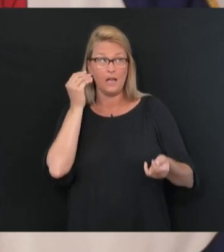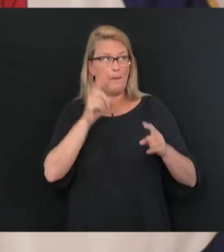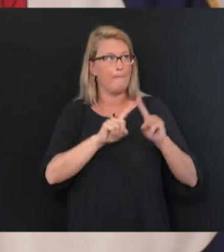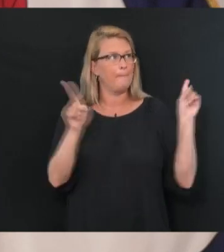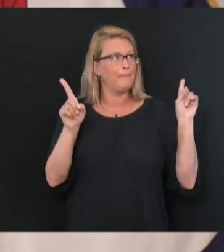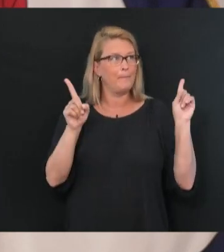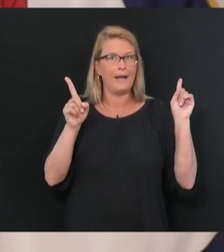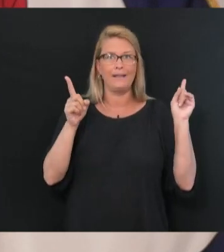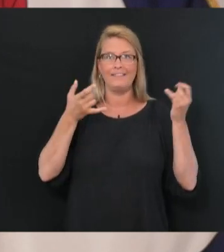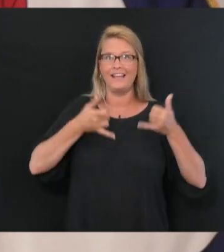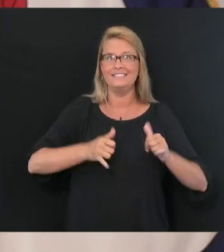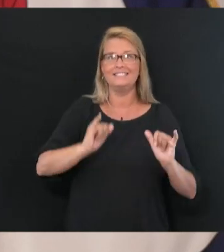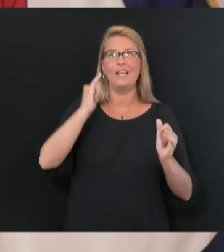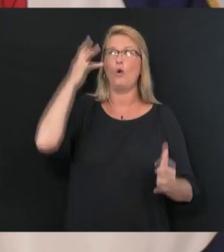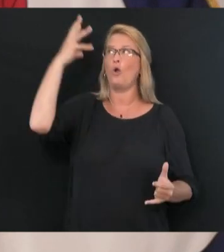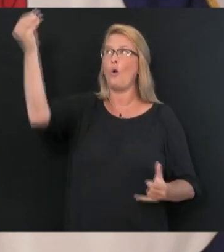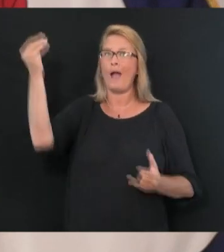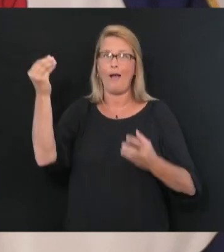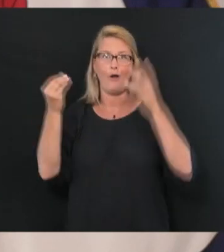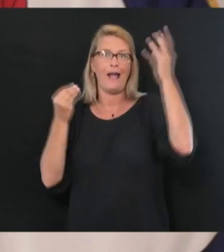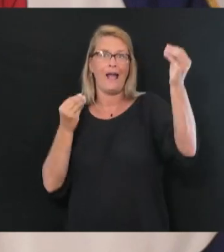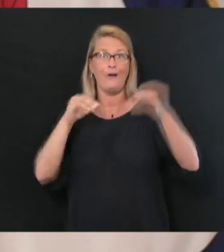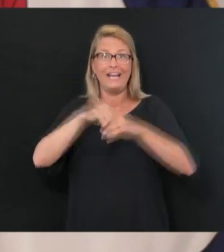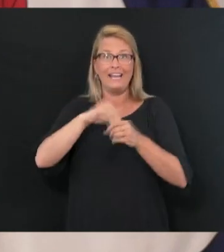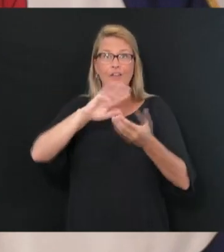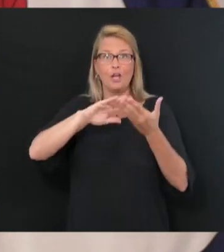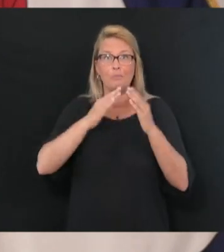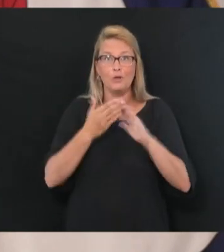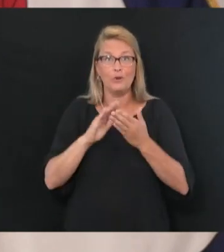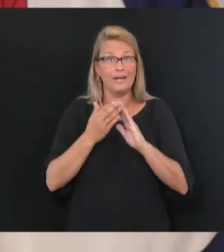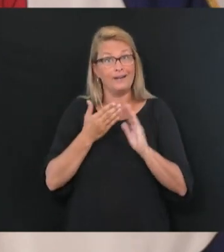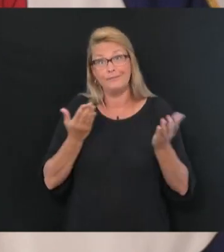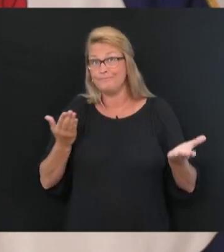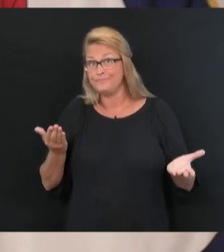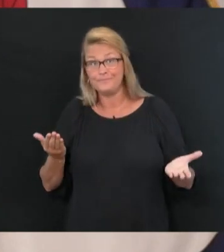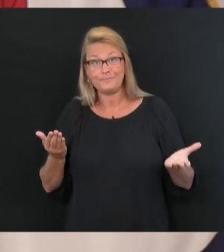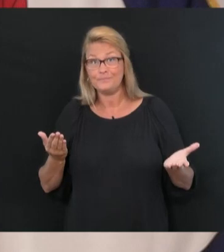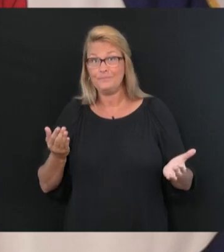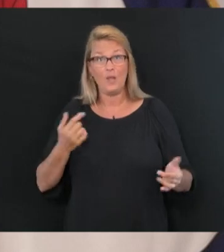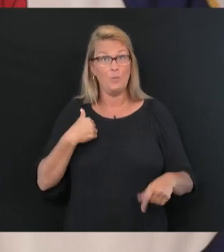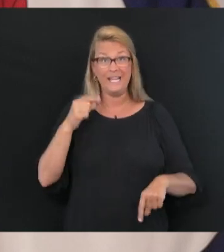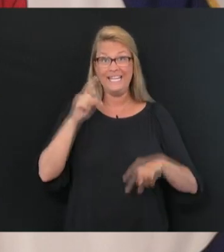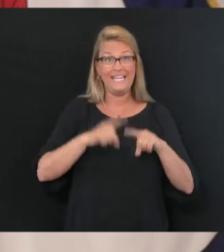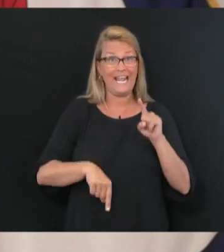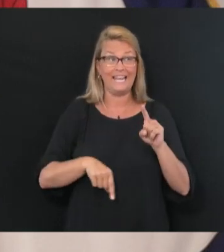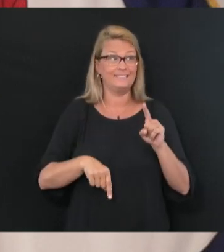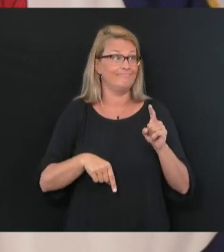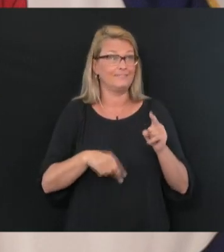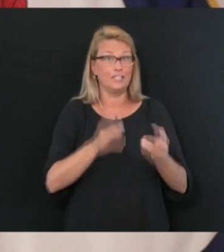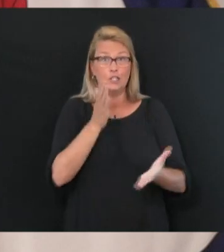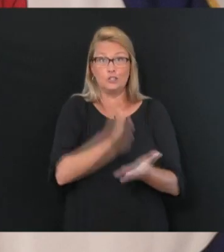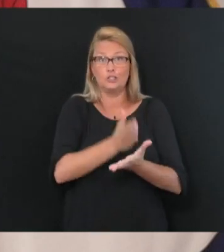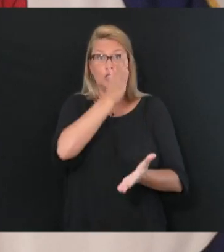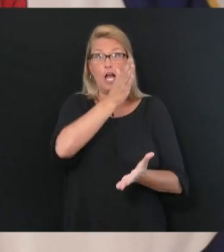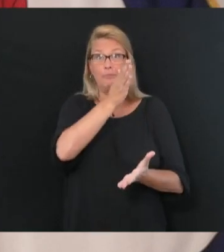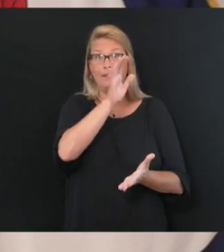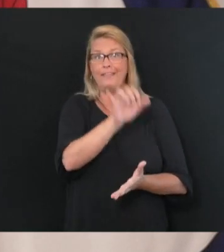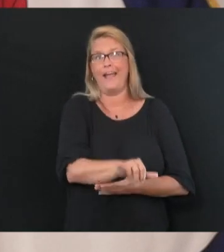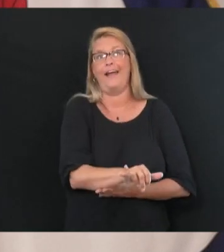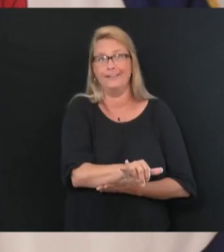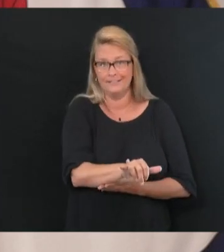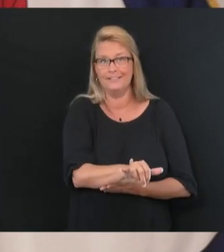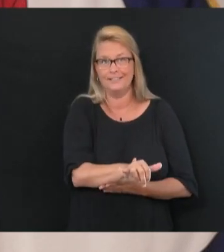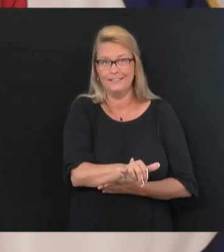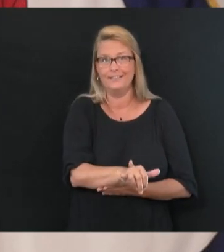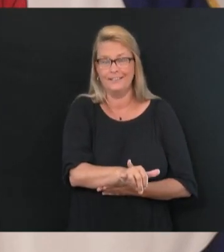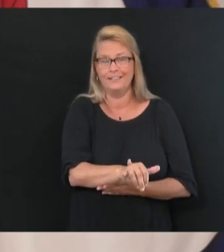still go out into the community, and we can't put our arms around them at that nursing home. So we're going